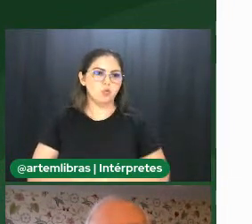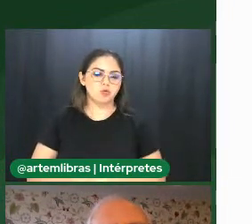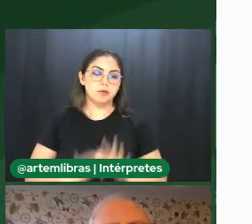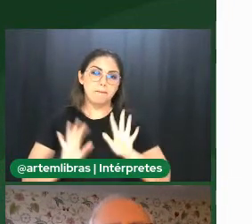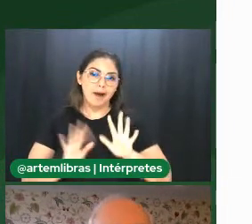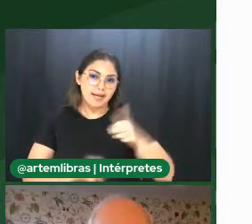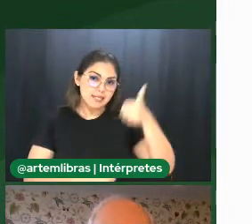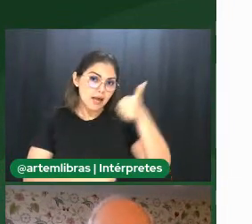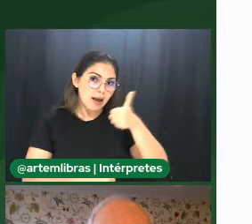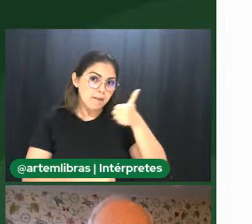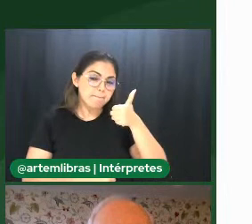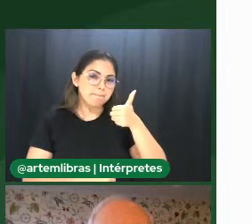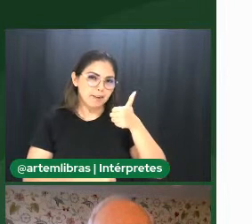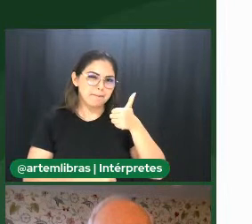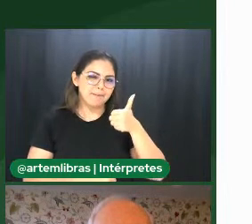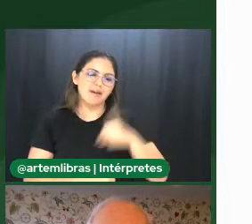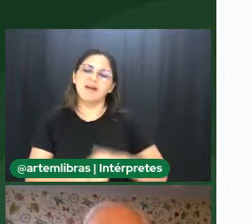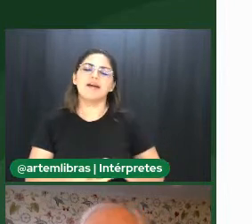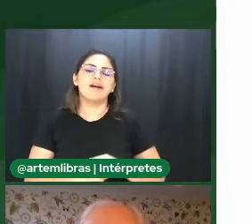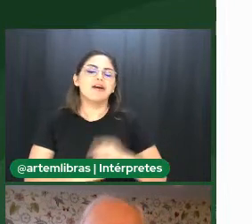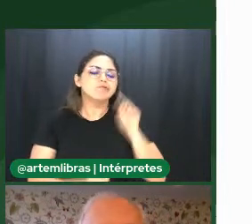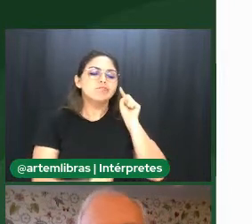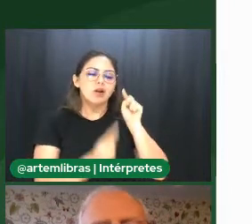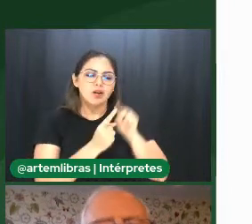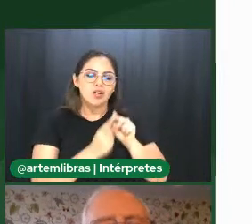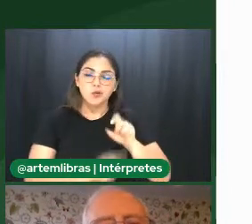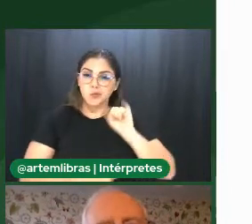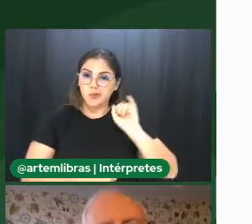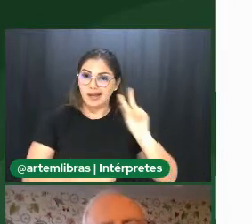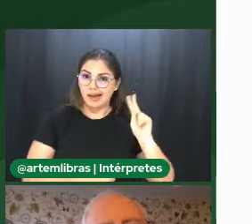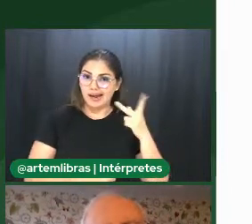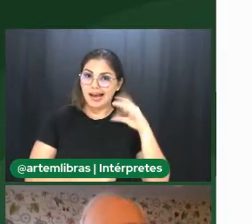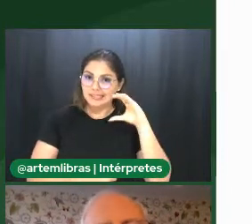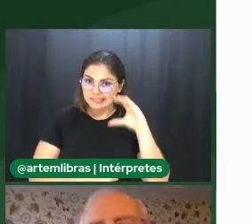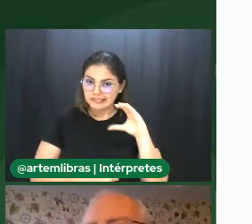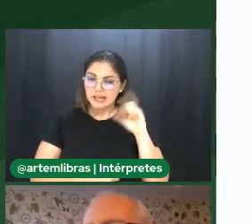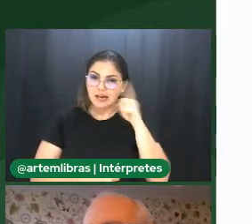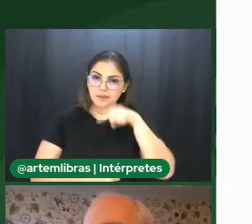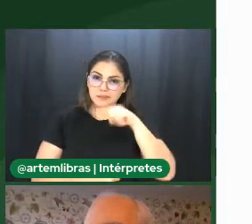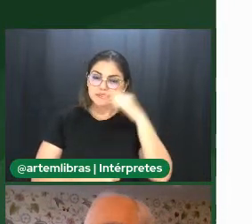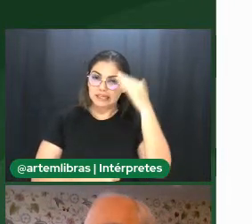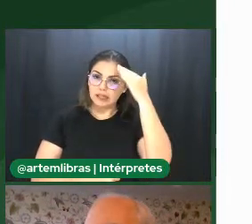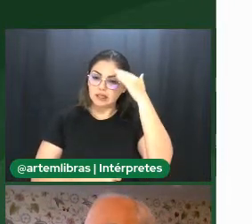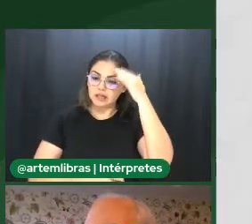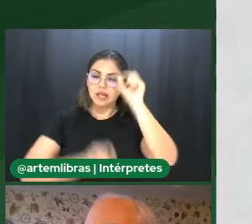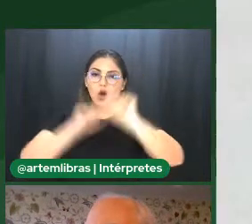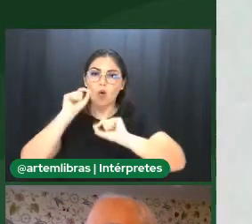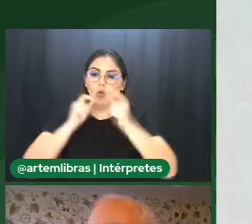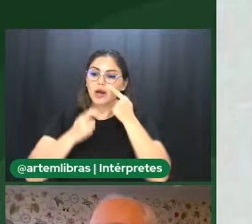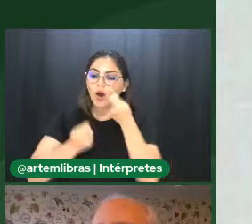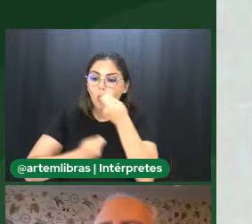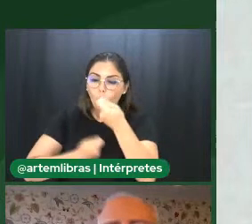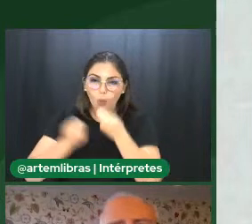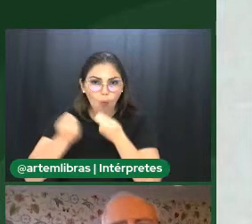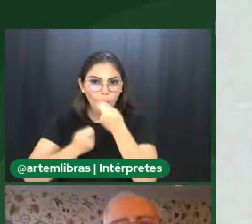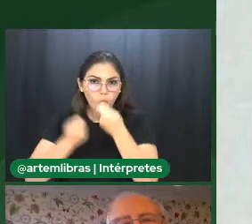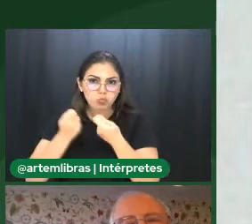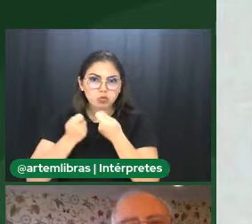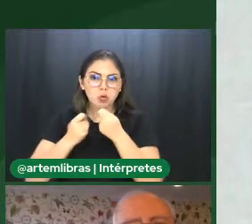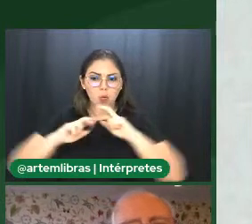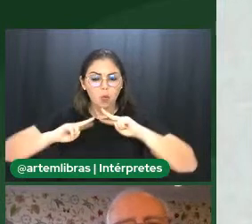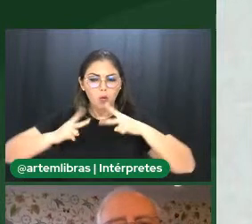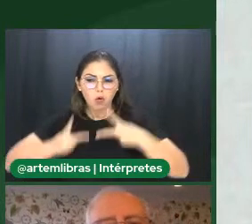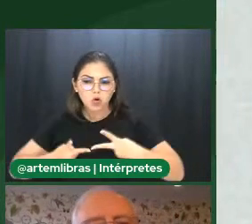framework, to get high computer control, high computer automation, and high human control. The